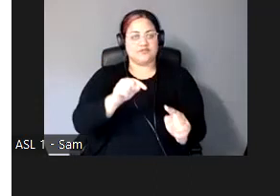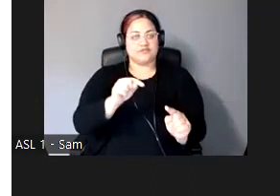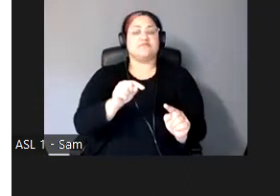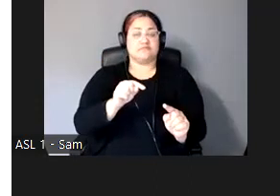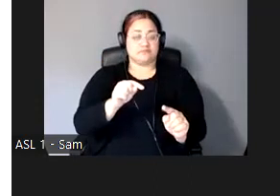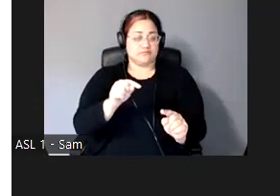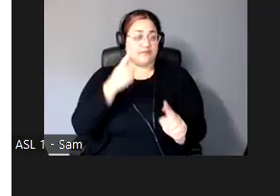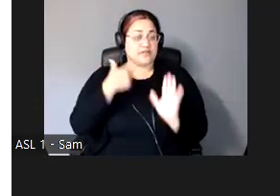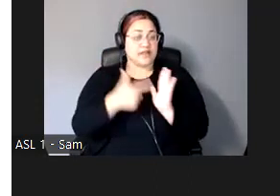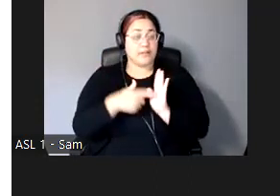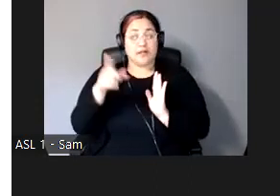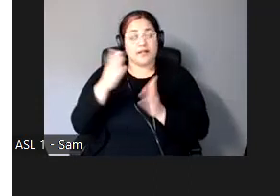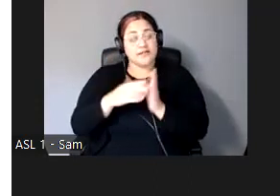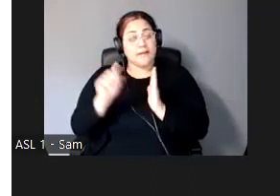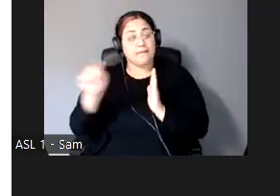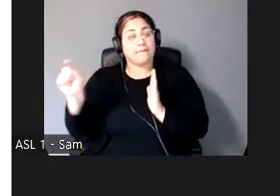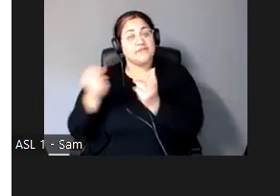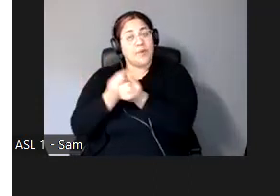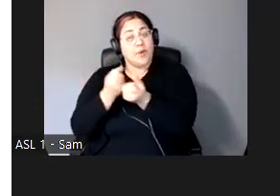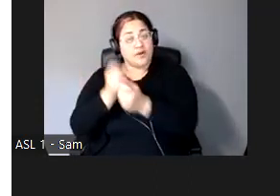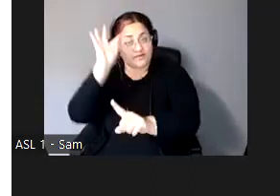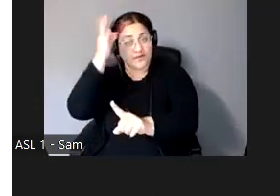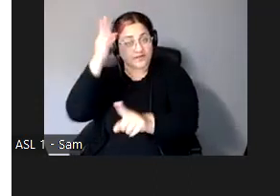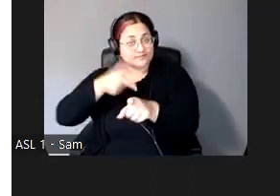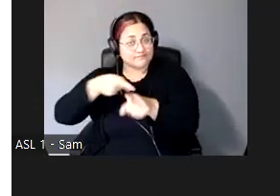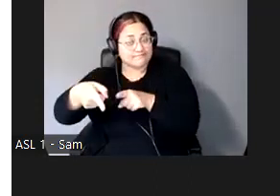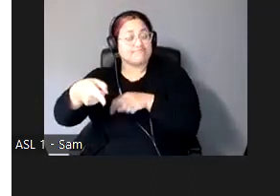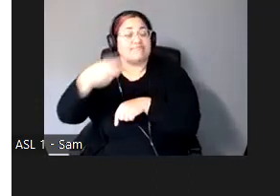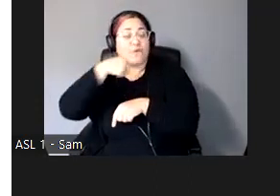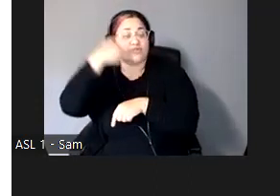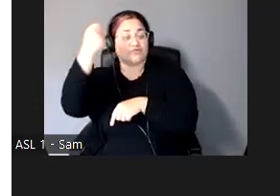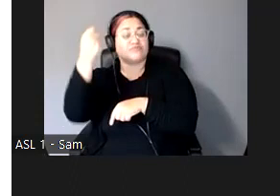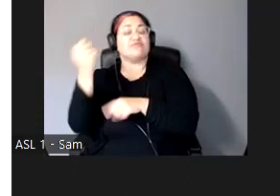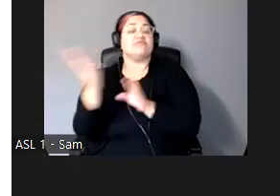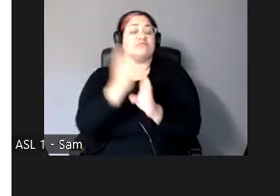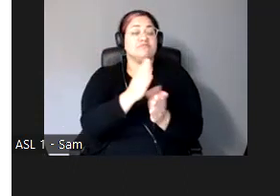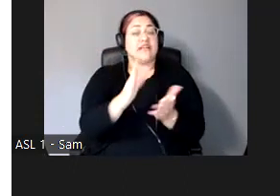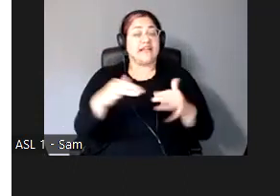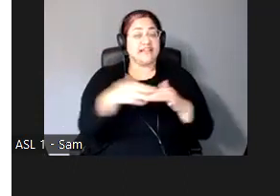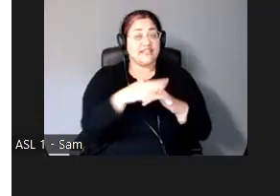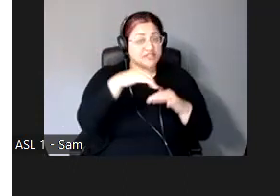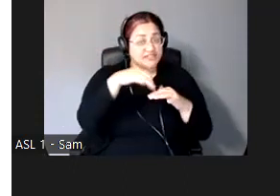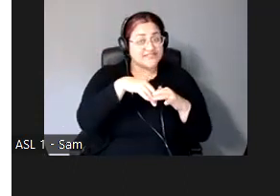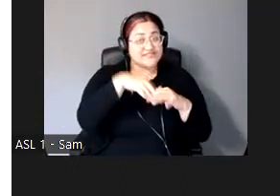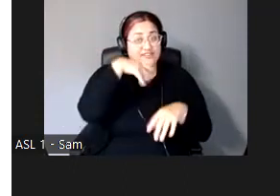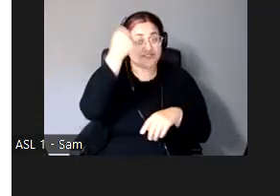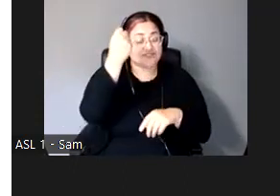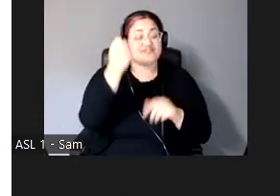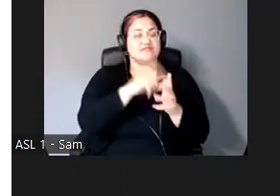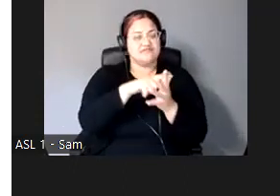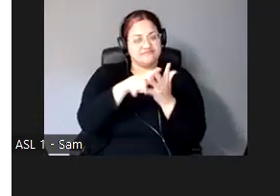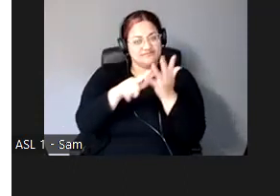seniors. We're building capacity within that area, Indigenous communities. But if you're in a region where